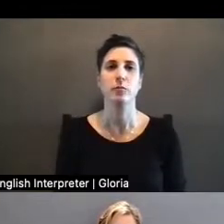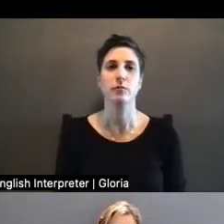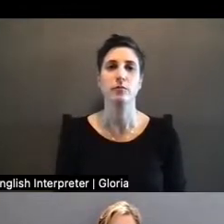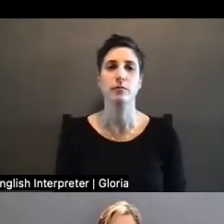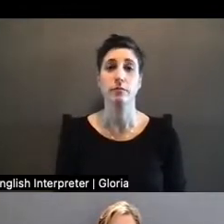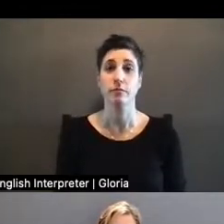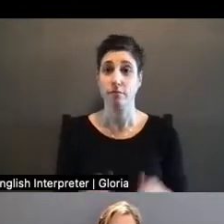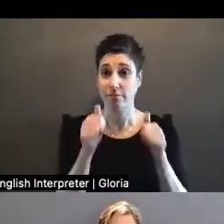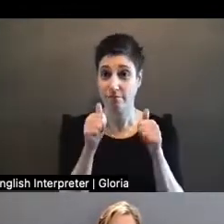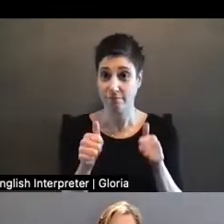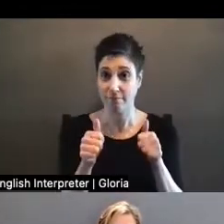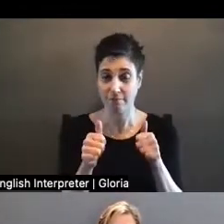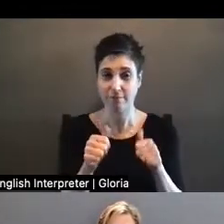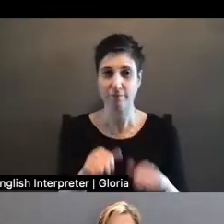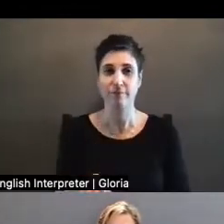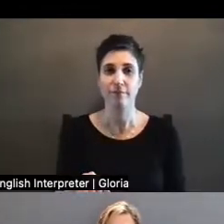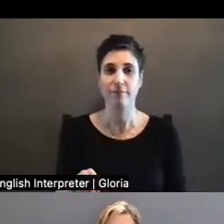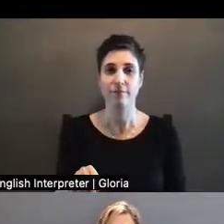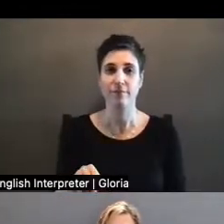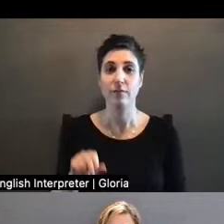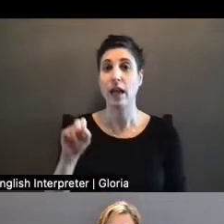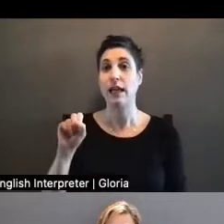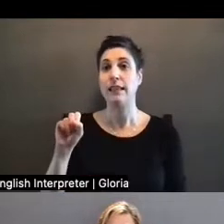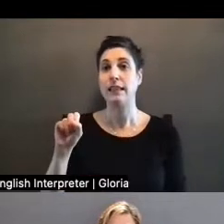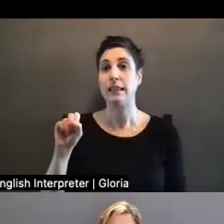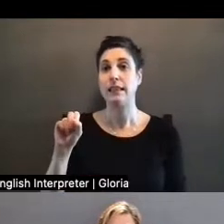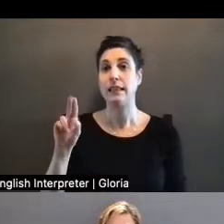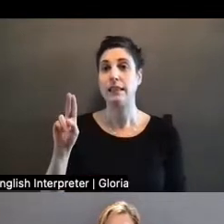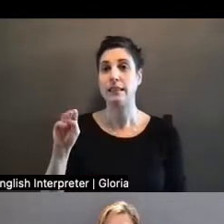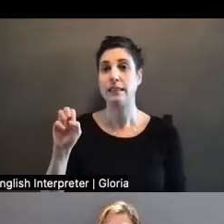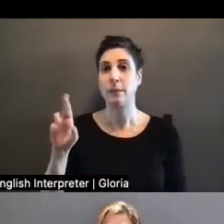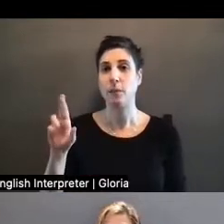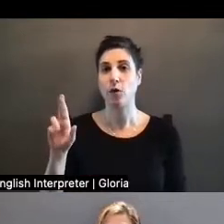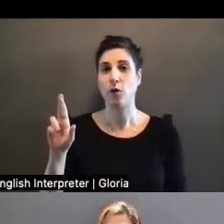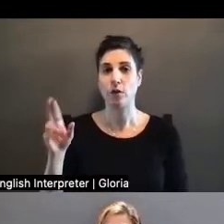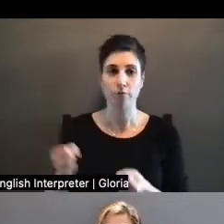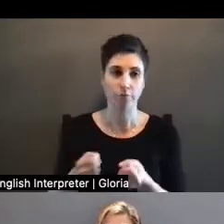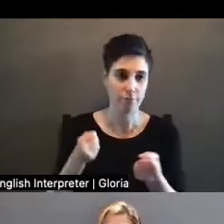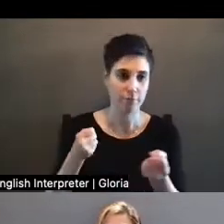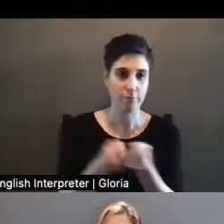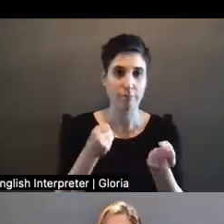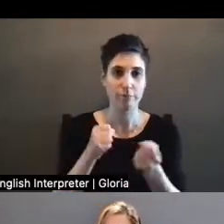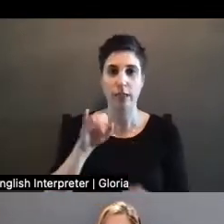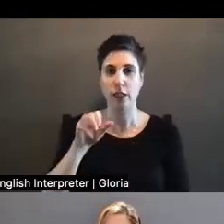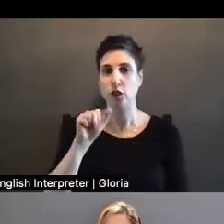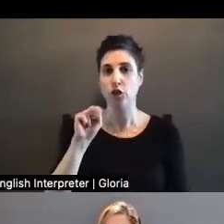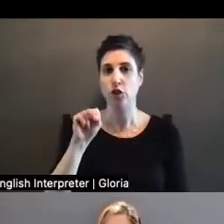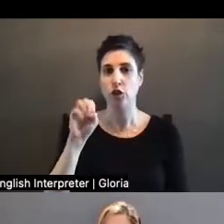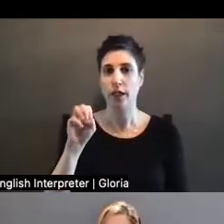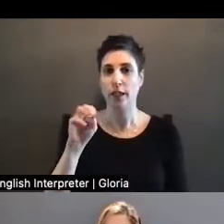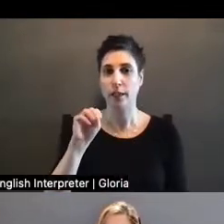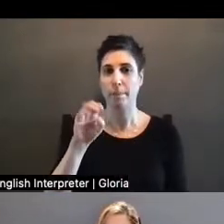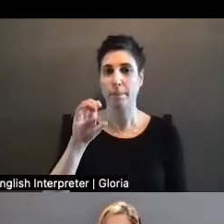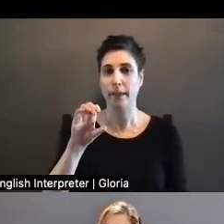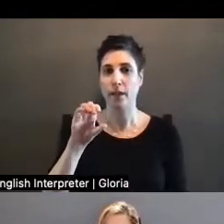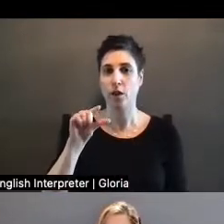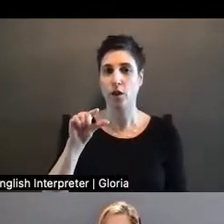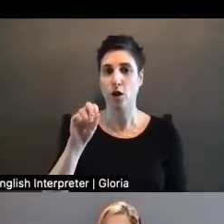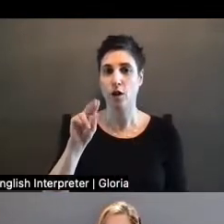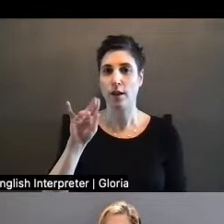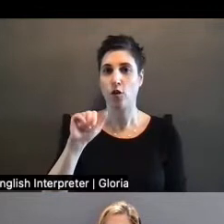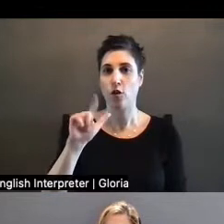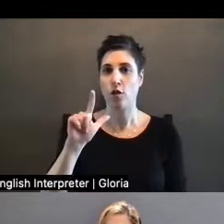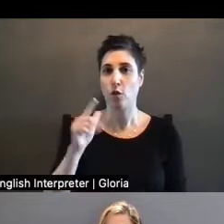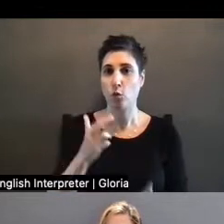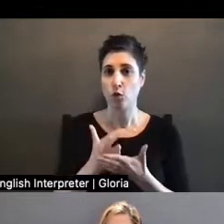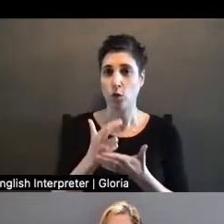Okay, so Summer's giving an endorsement to Jane McGonigal, the Jane McGonigal resource. Did you want to say something about it, Summer?